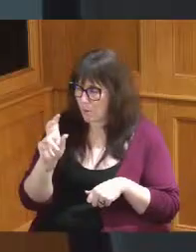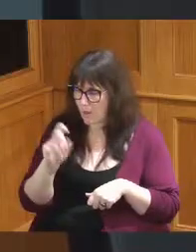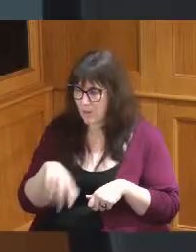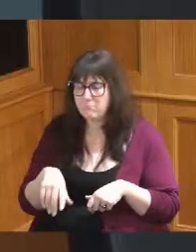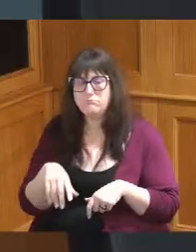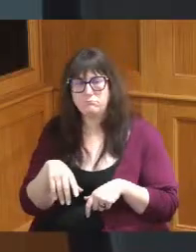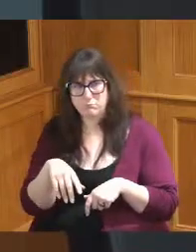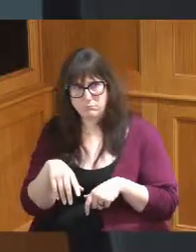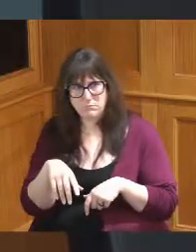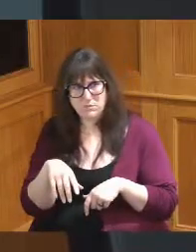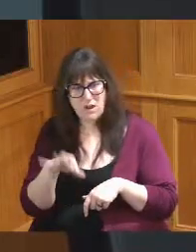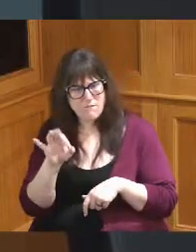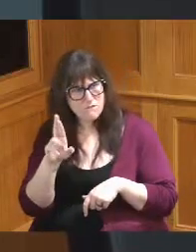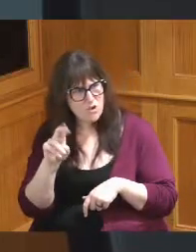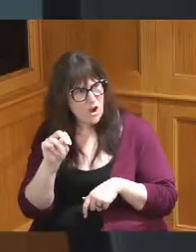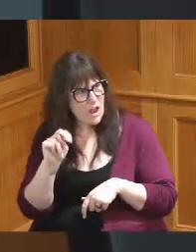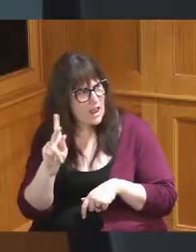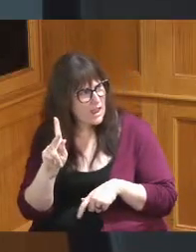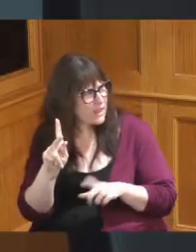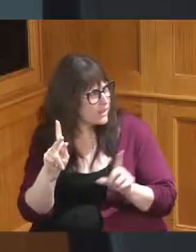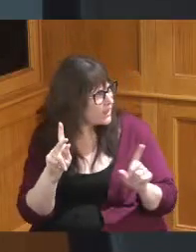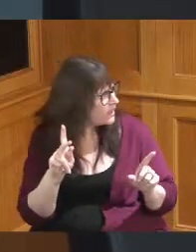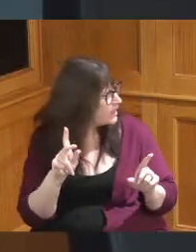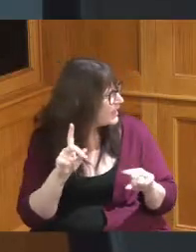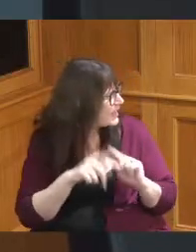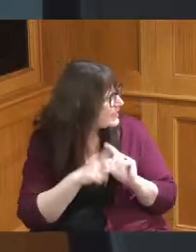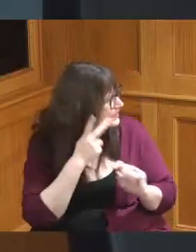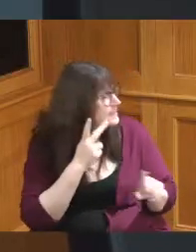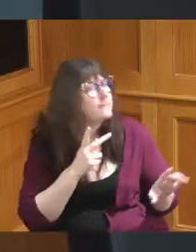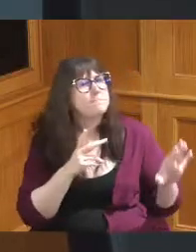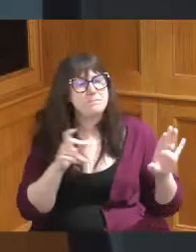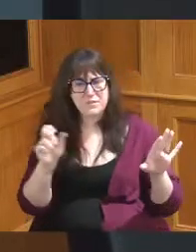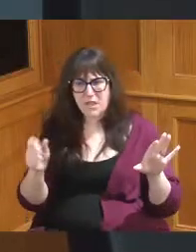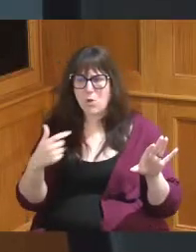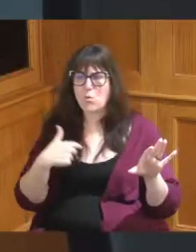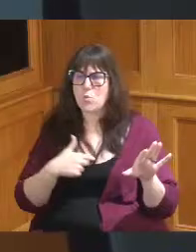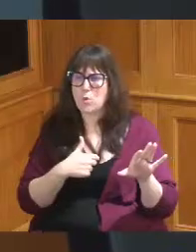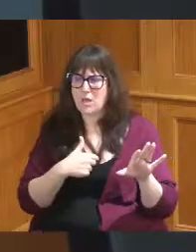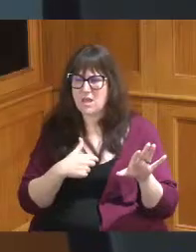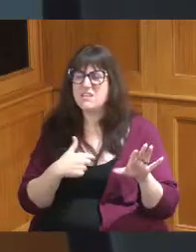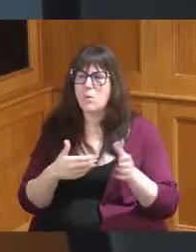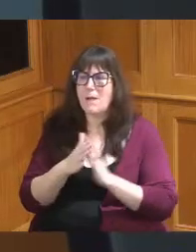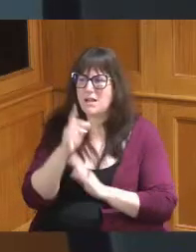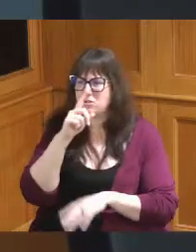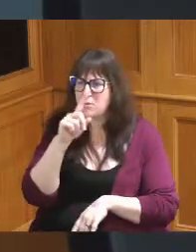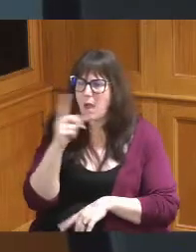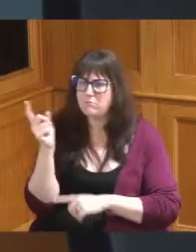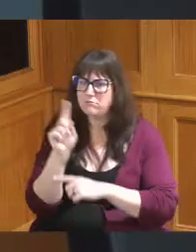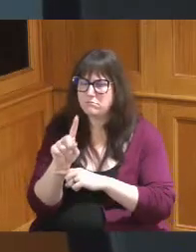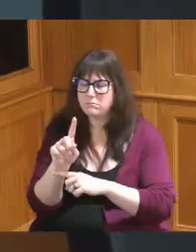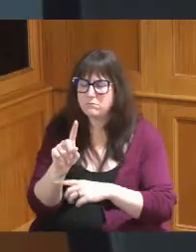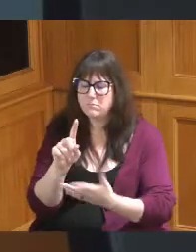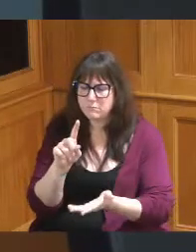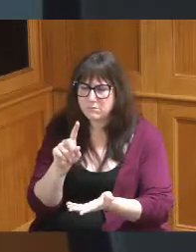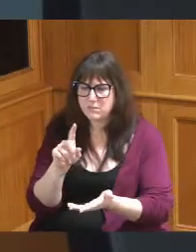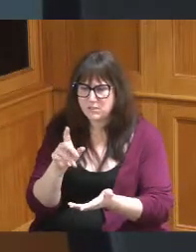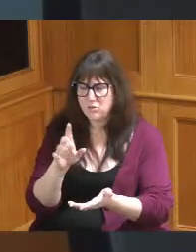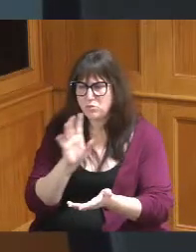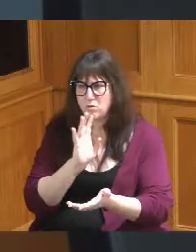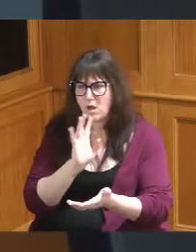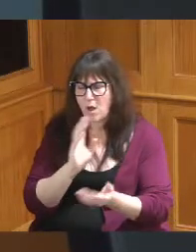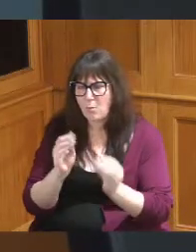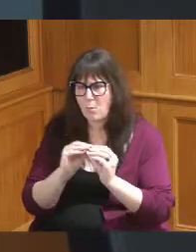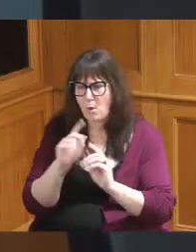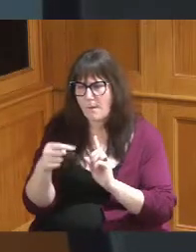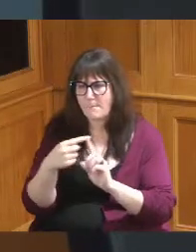Frank, is Frank in? I can't see you. There you are. I'm gonna ask you to come forward in just a second to talk a little bit